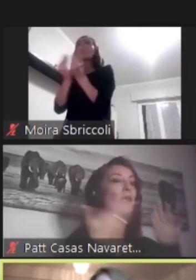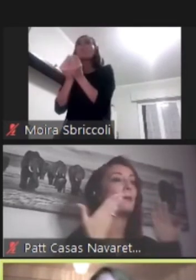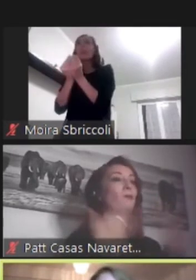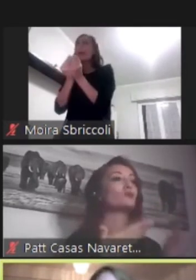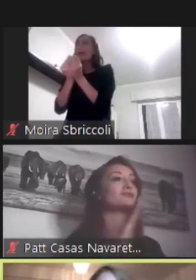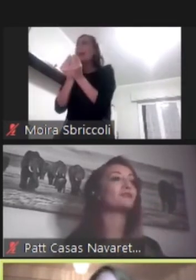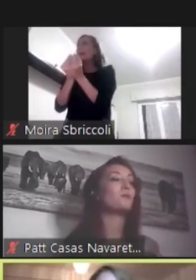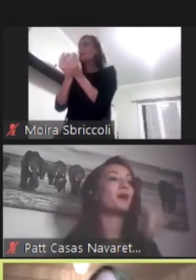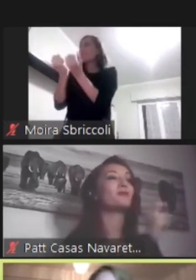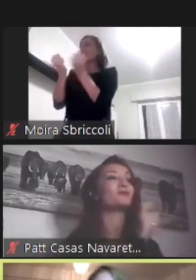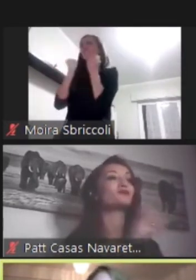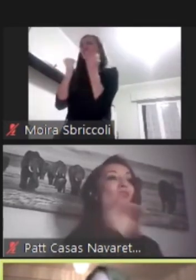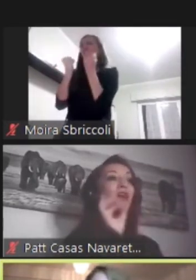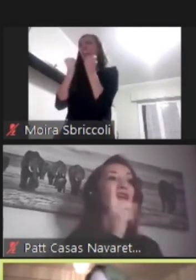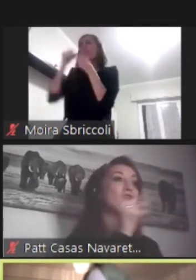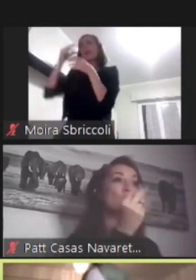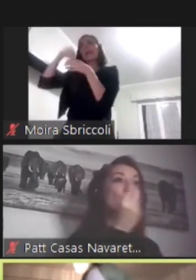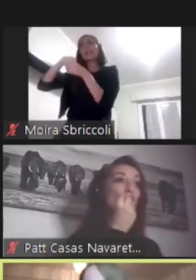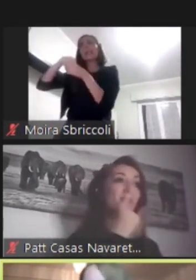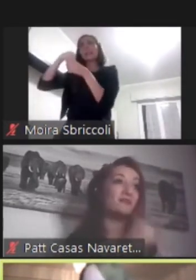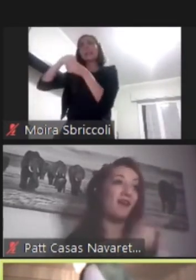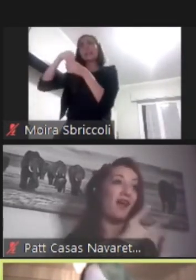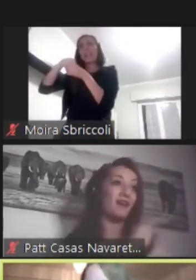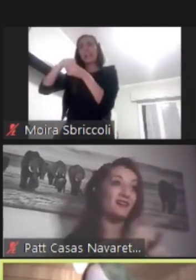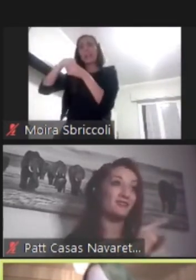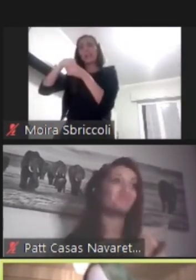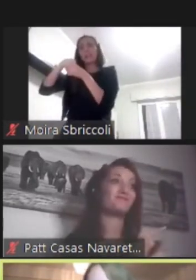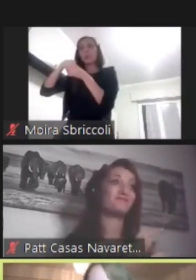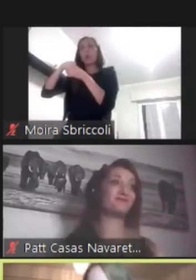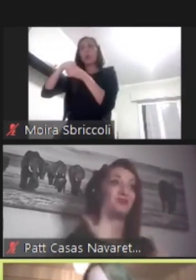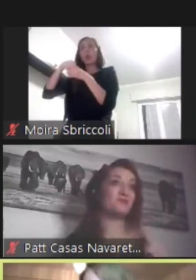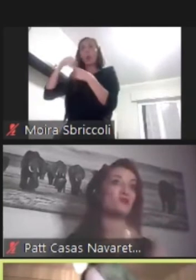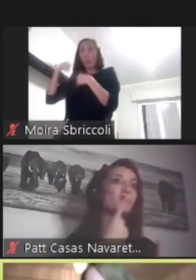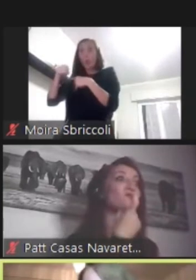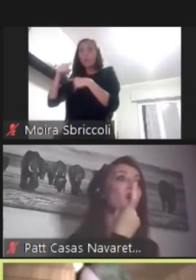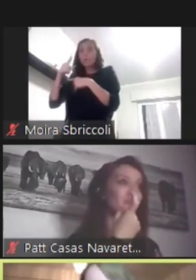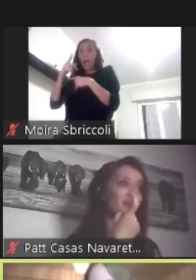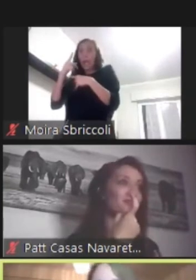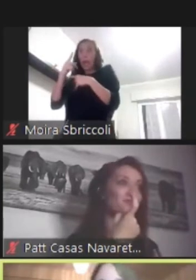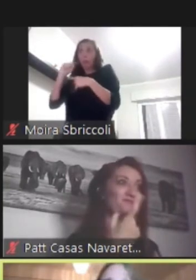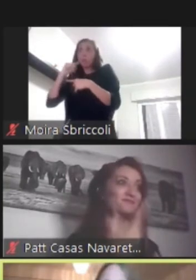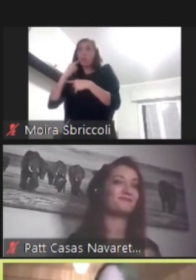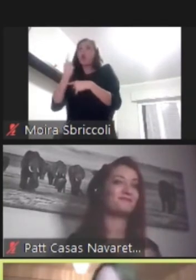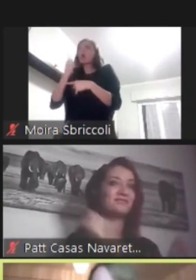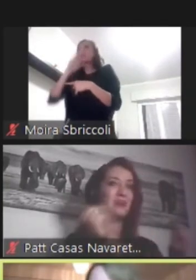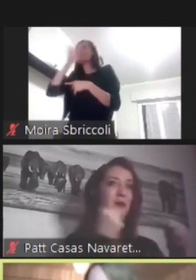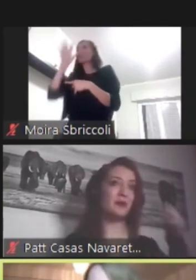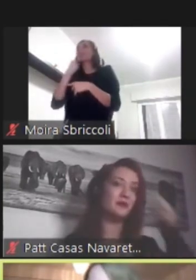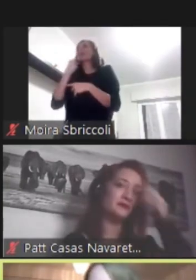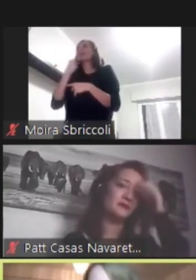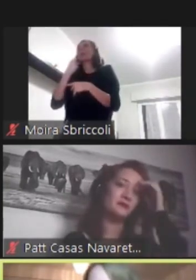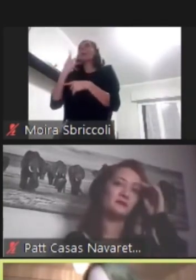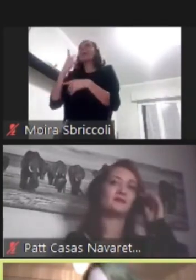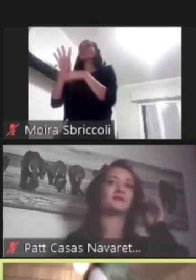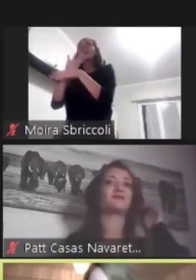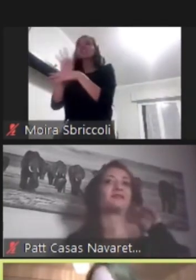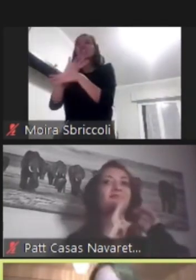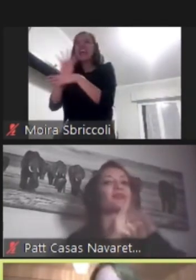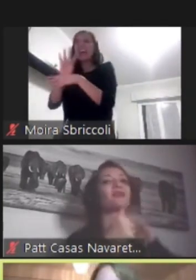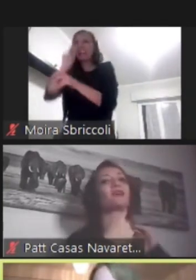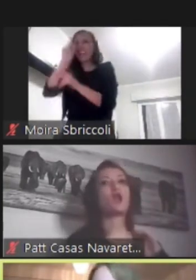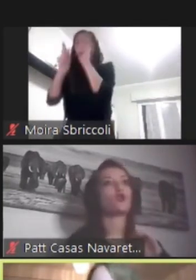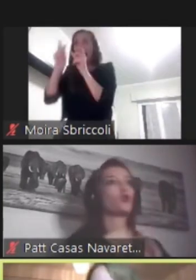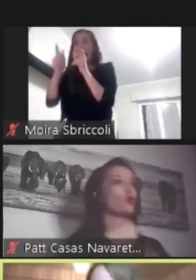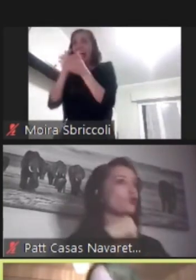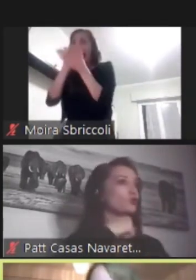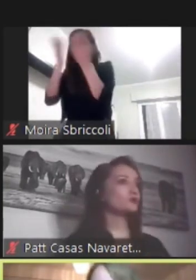So we all know what aloe vera looks like. I actually grow aloe vera in my kitchen in